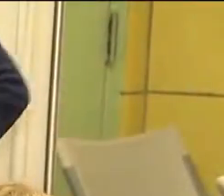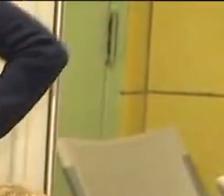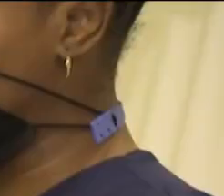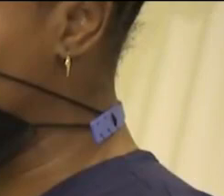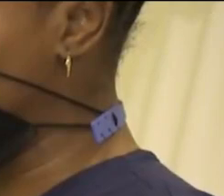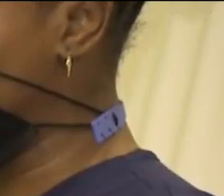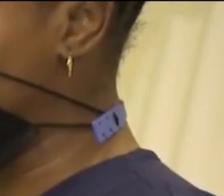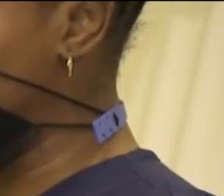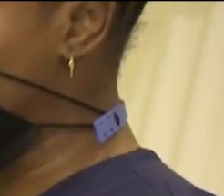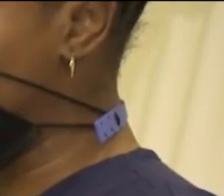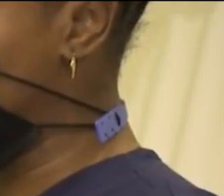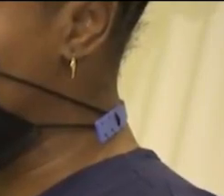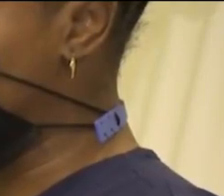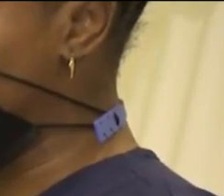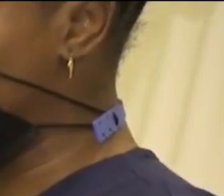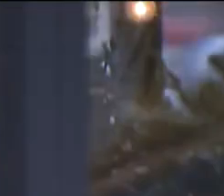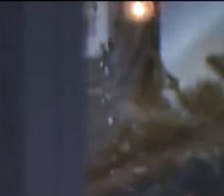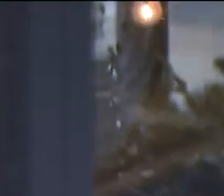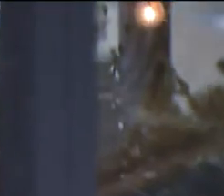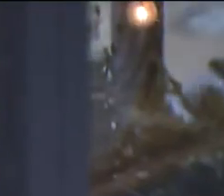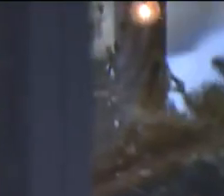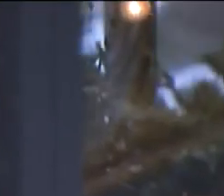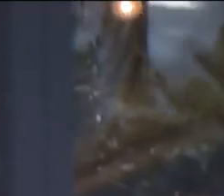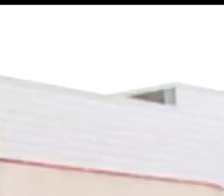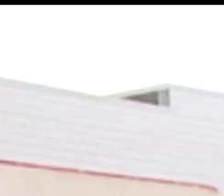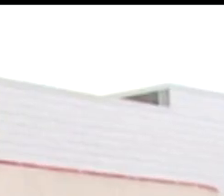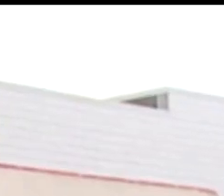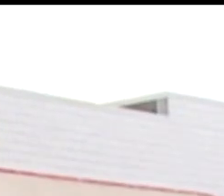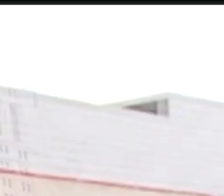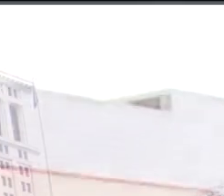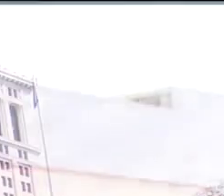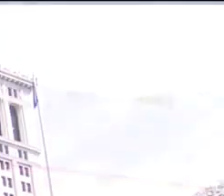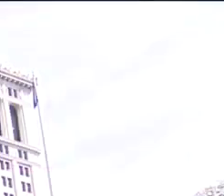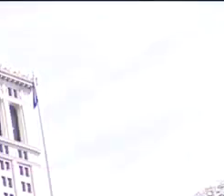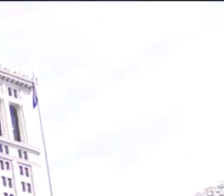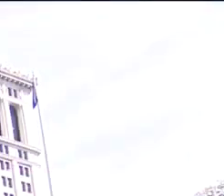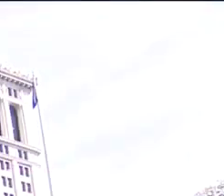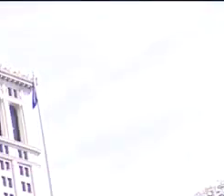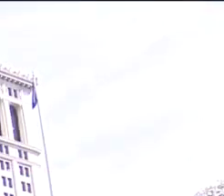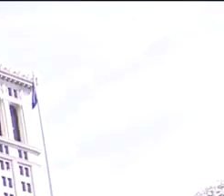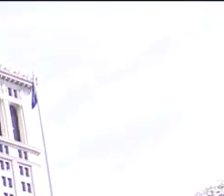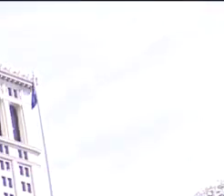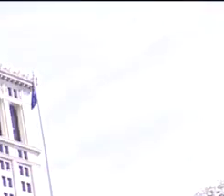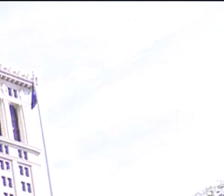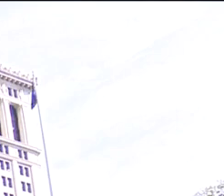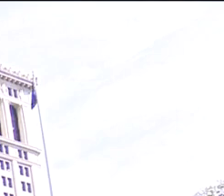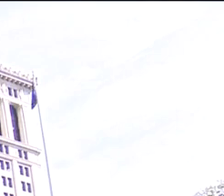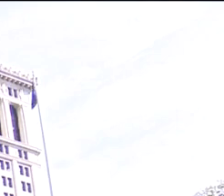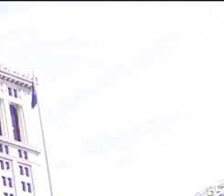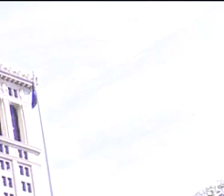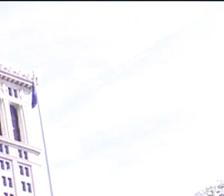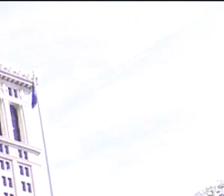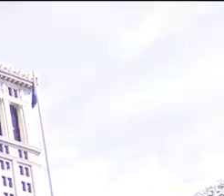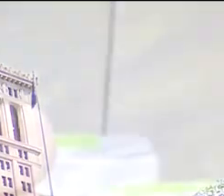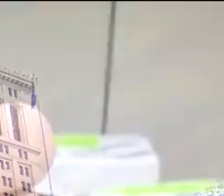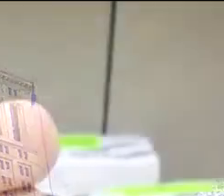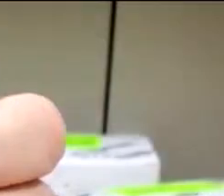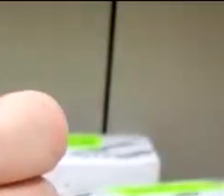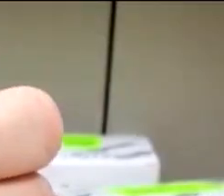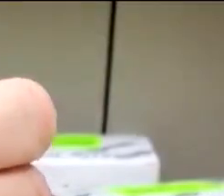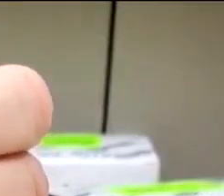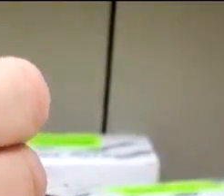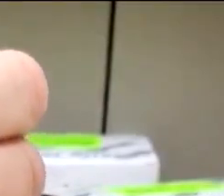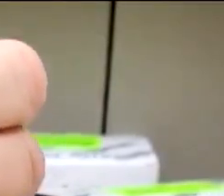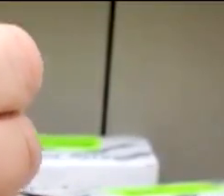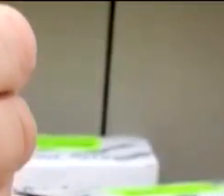5 to 11 will have to show proof of vaccination to dine indoors or see a movie. The mayor brought in reinforcements to defend his new requirement that